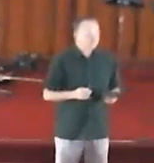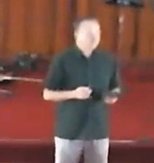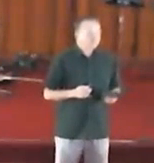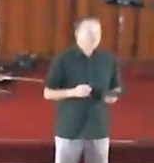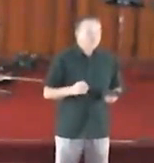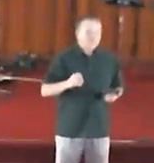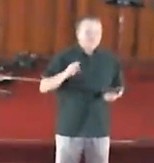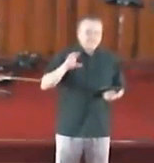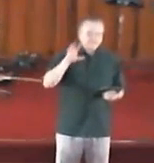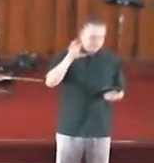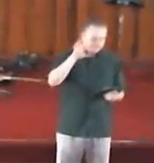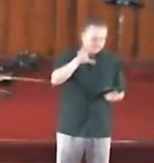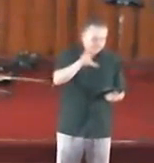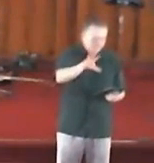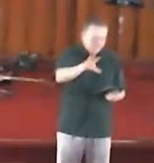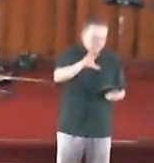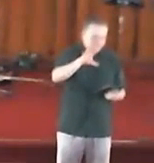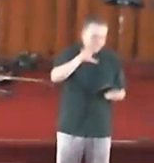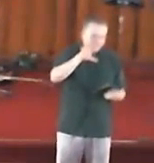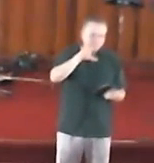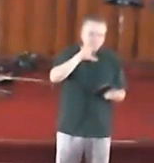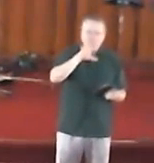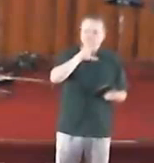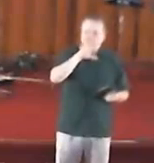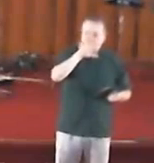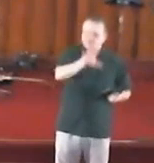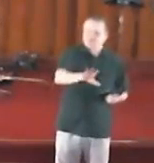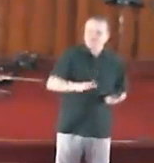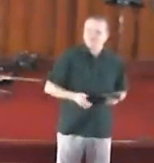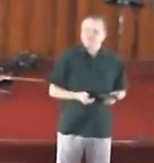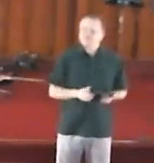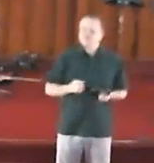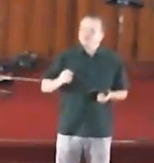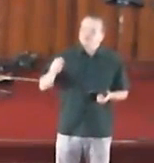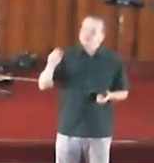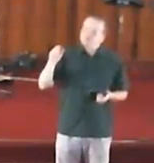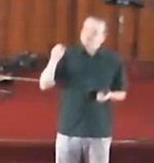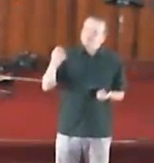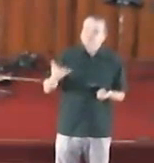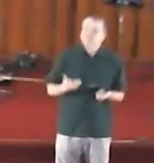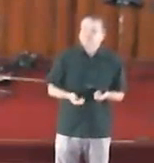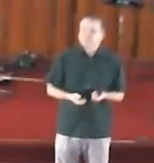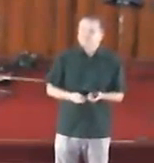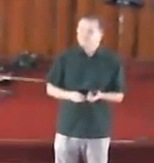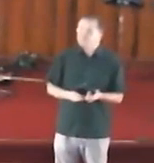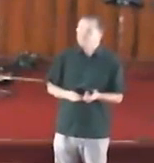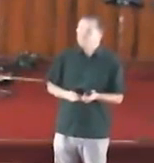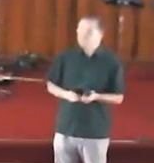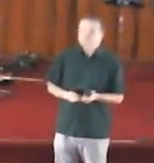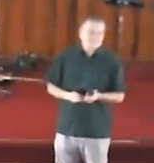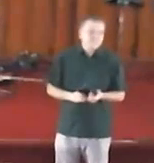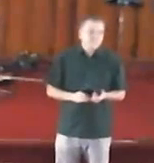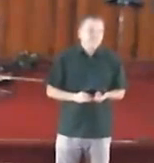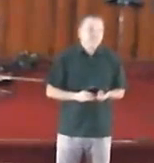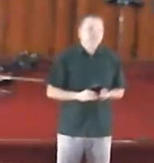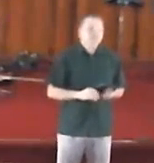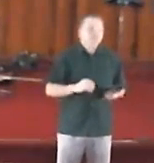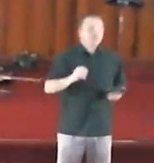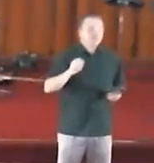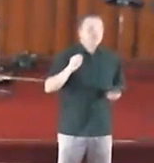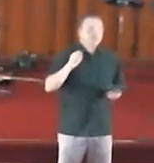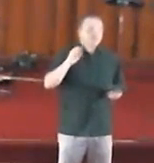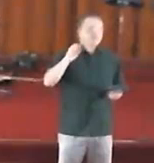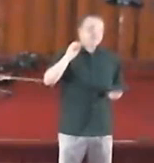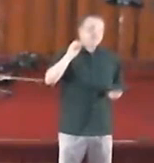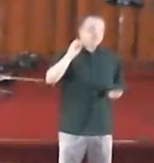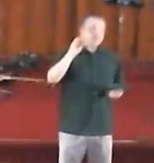like Jesus. Y este primer, la transformación profunda fue profetizada en el libro de Ezequiel,